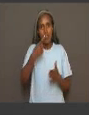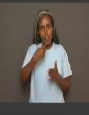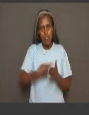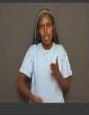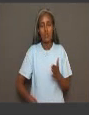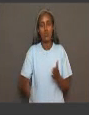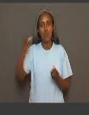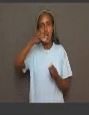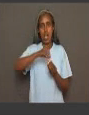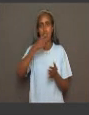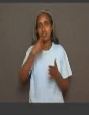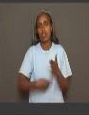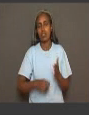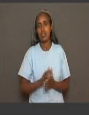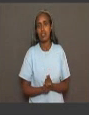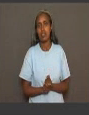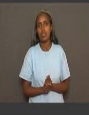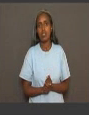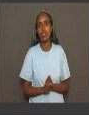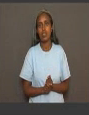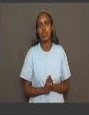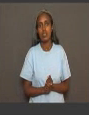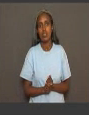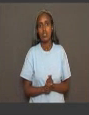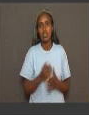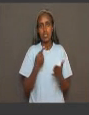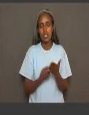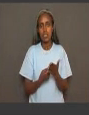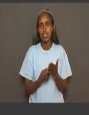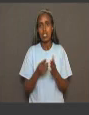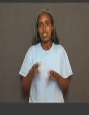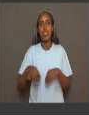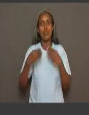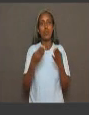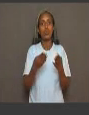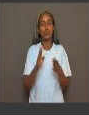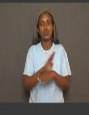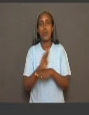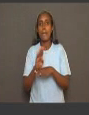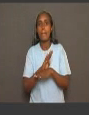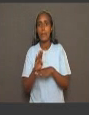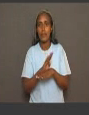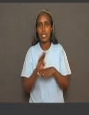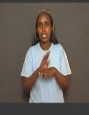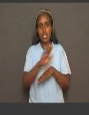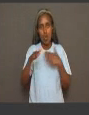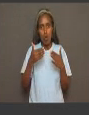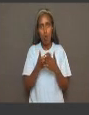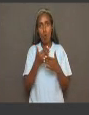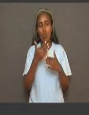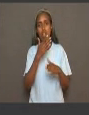value-added tax, a levy that is imposed on business at all levels